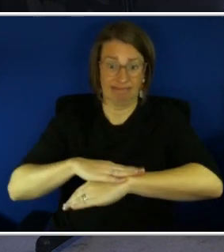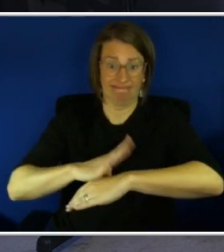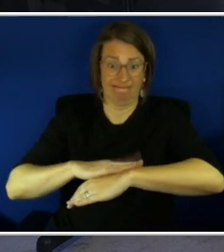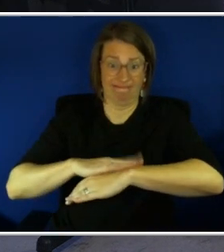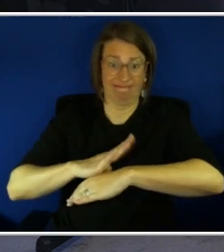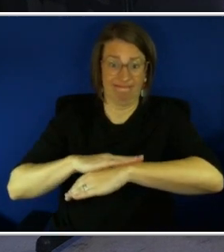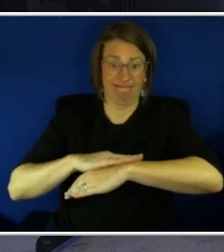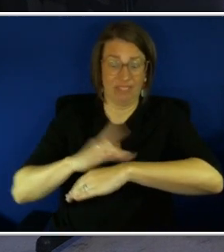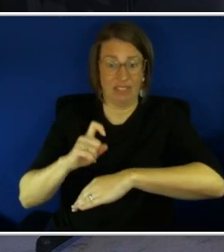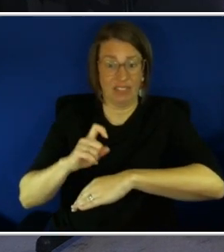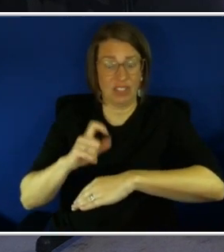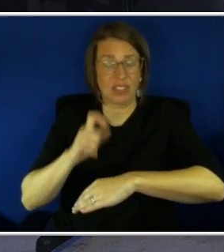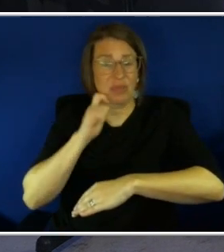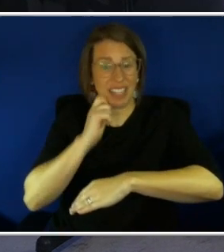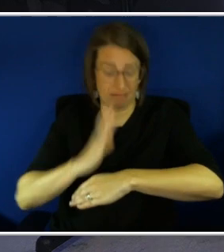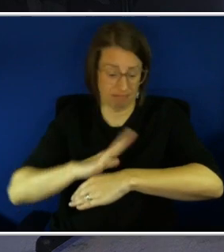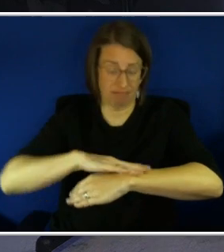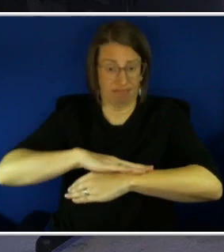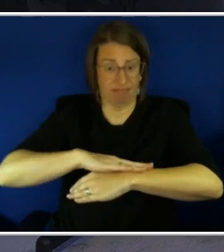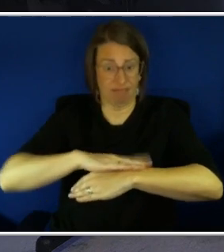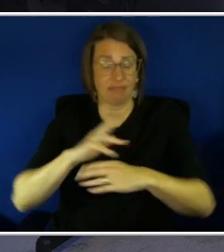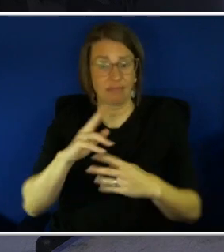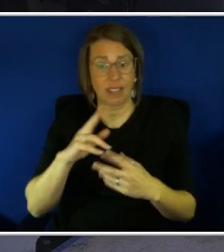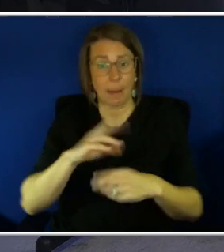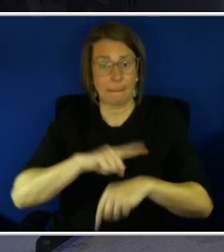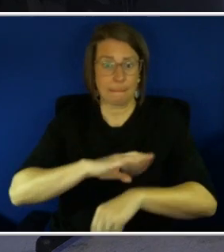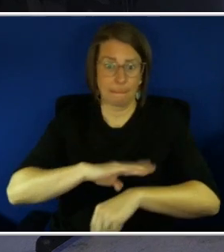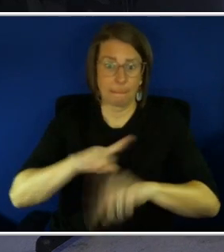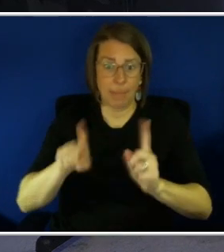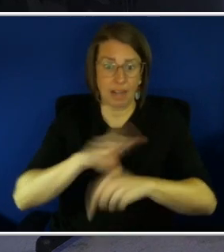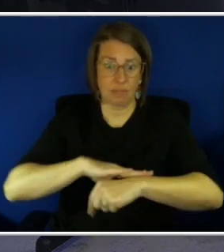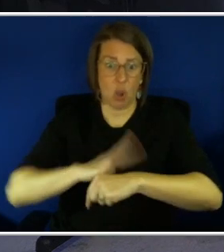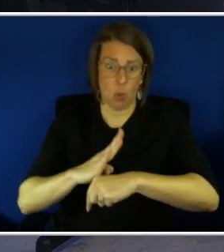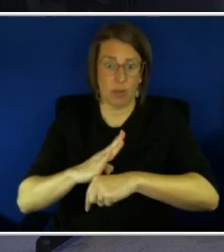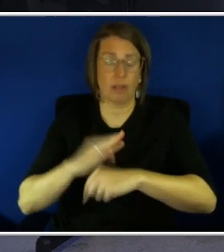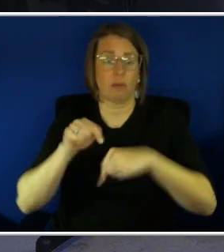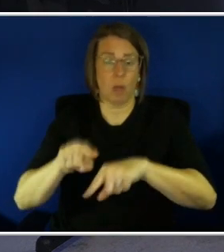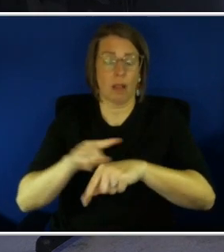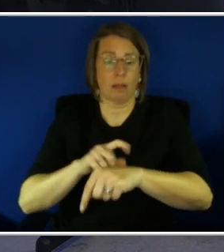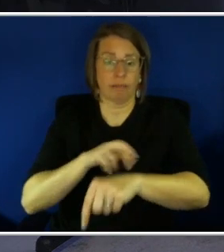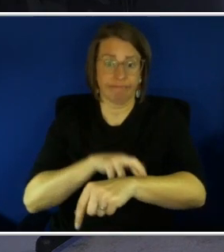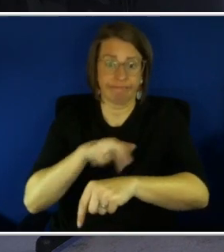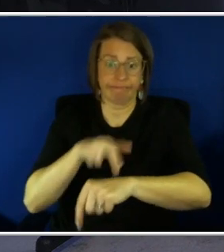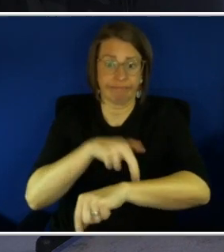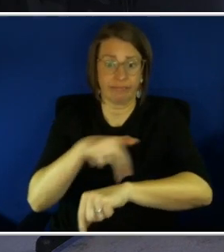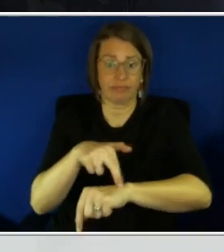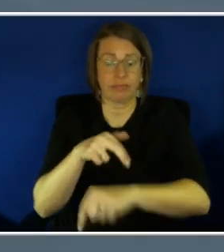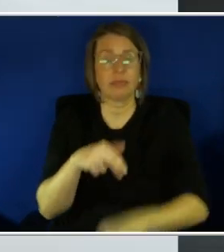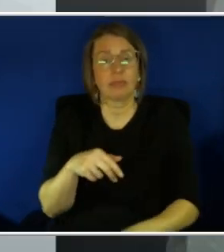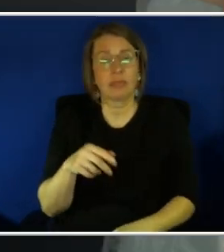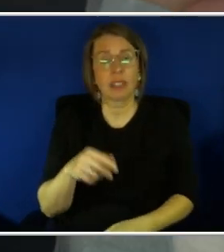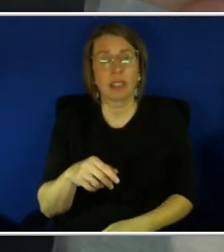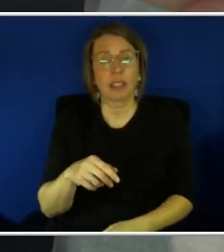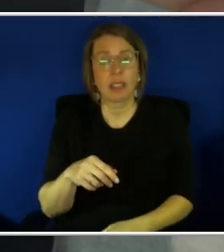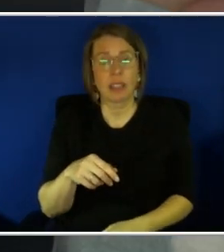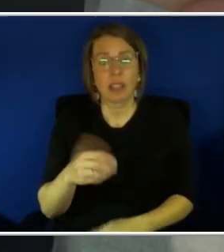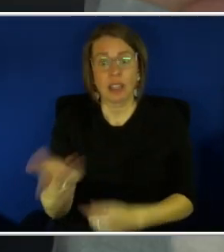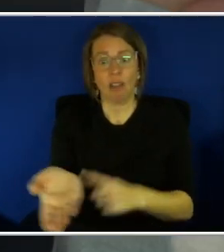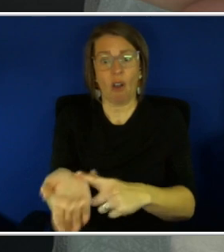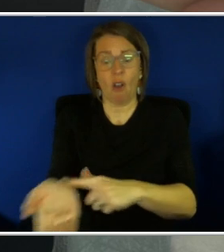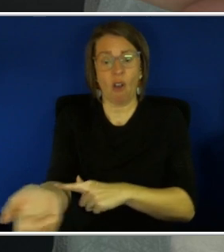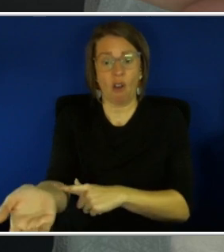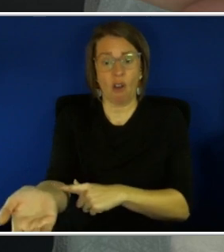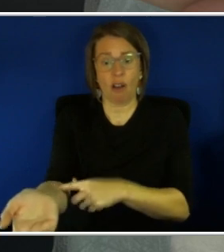anything happens there, that's a problem. Of course, the skin's been open when you put the hardware in. So, well, let's take a look. There's the arm where you plan to take